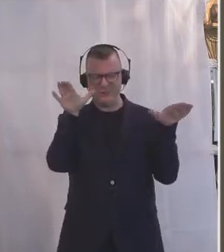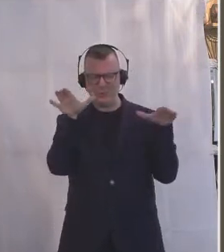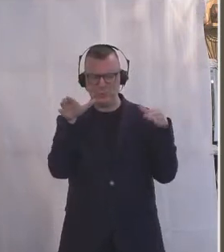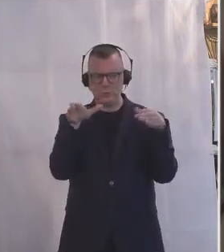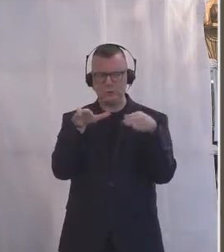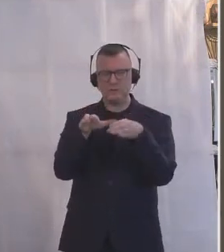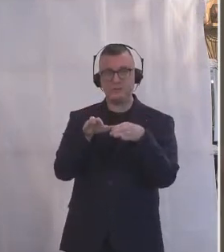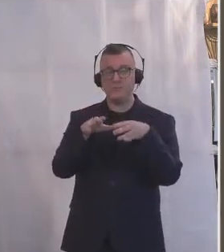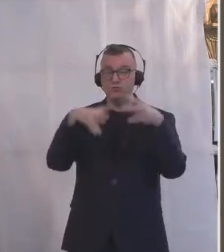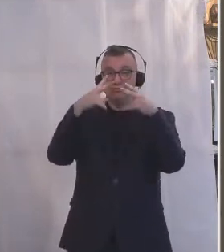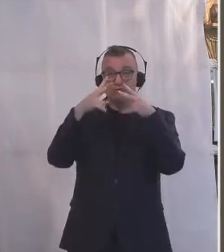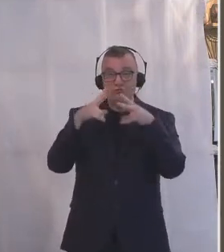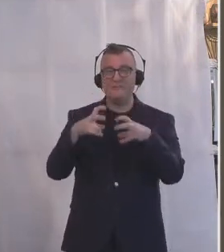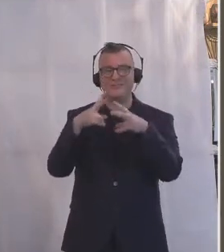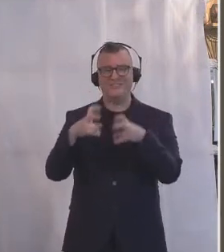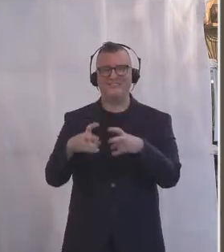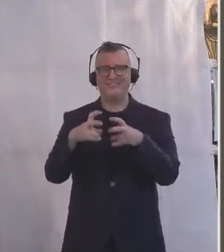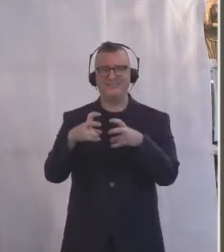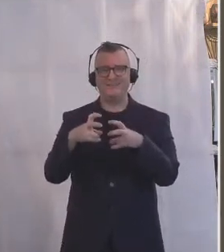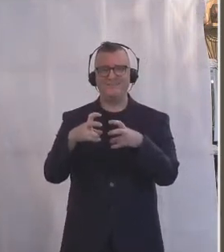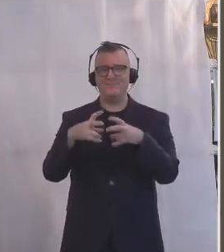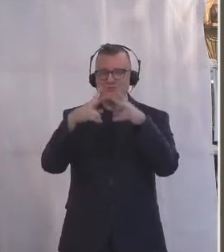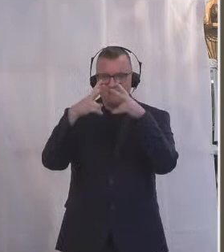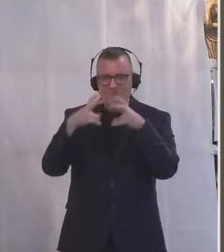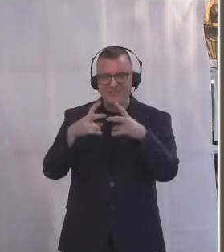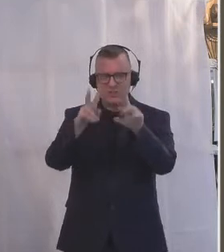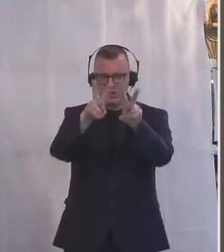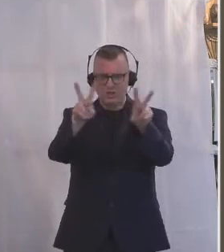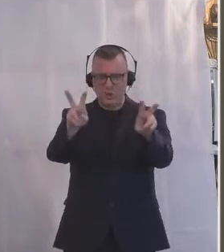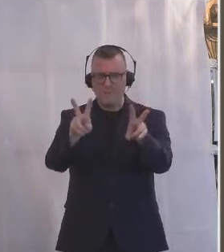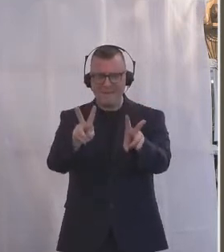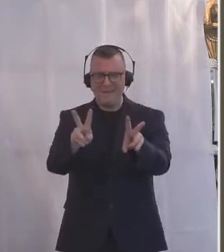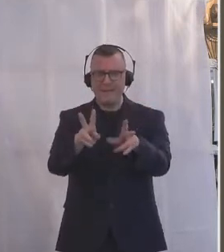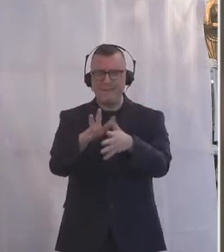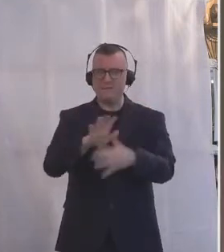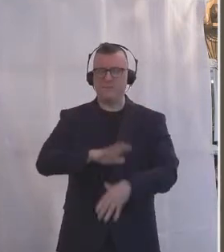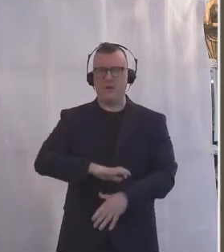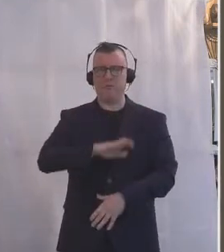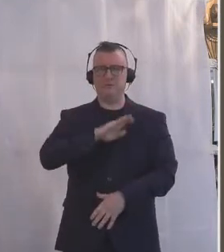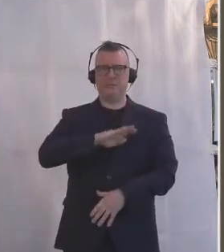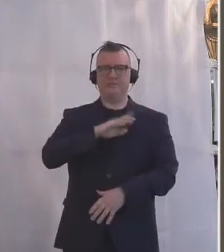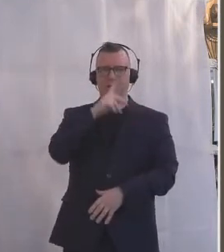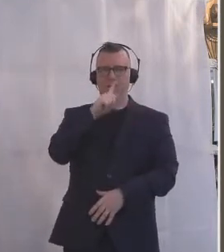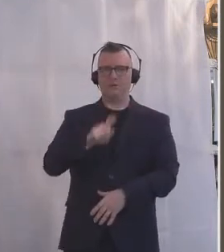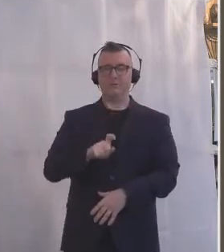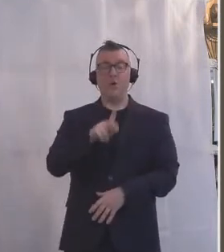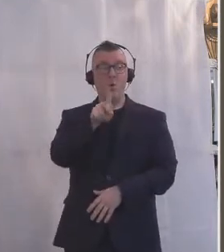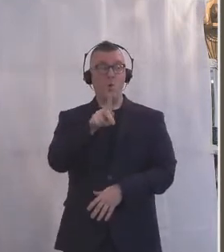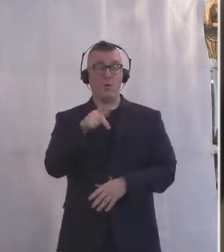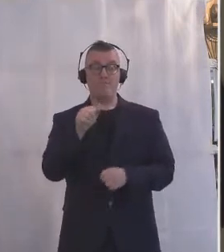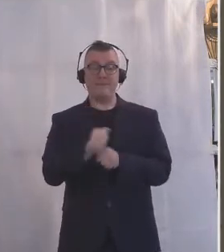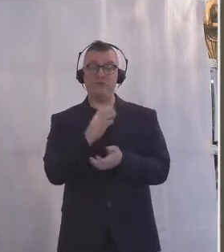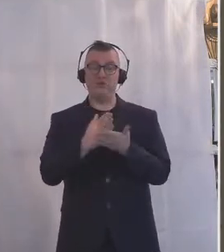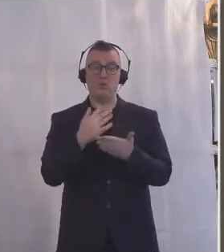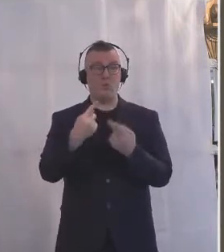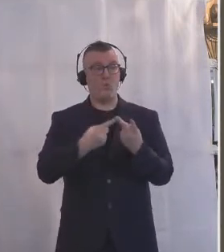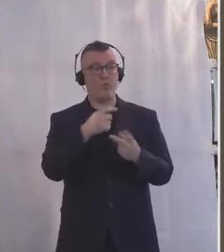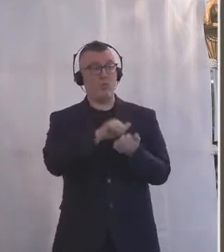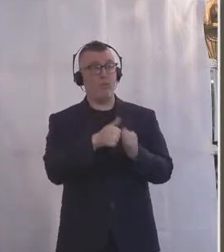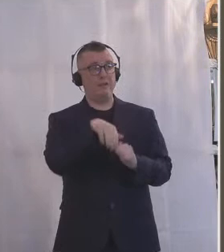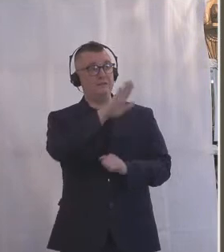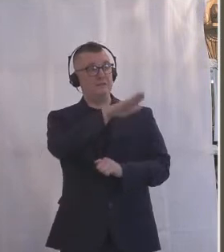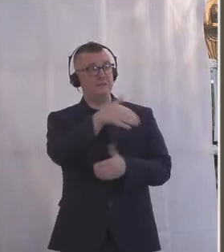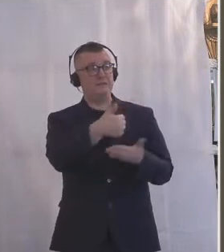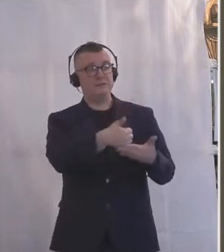find out as much as I possibly can about whatever it is that I'm doing, or getting the support and help around me that can give me that knowledge